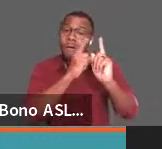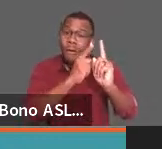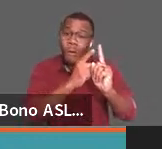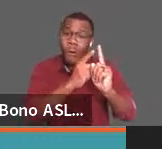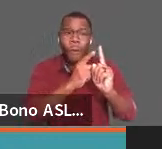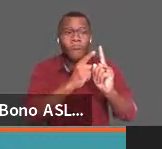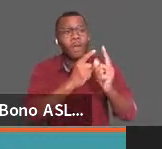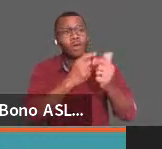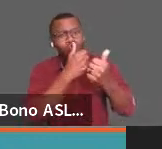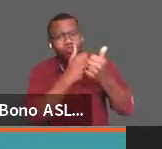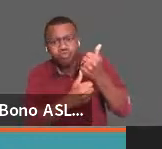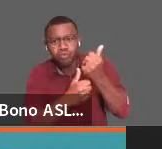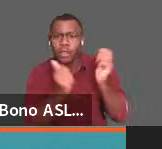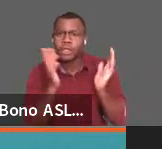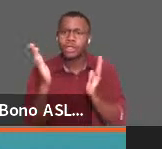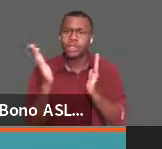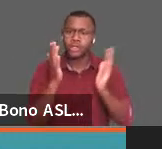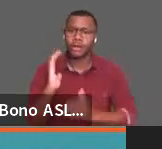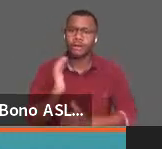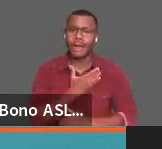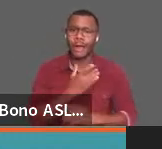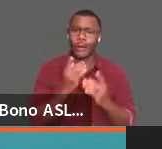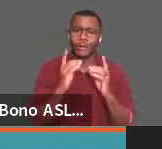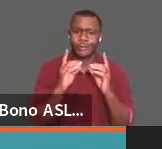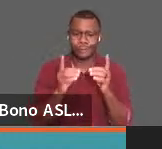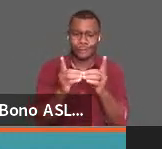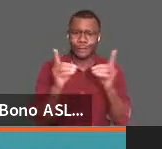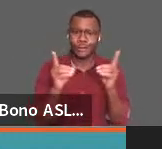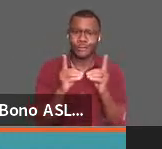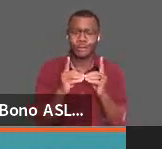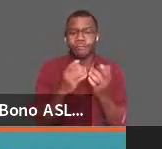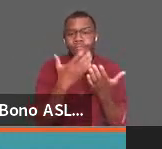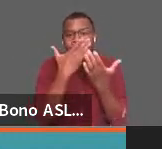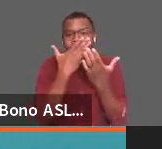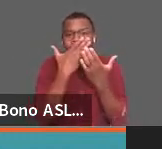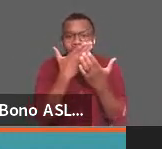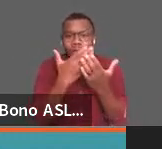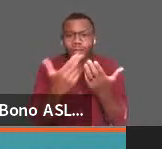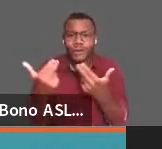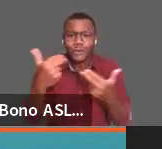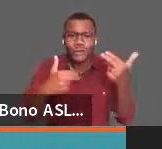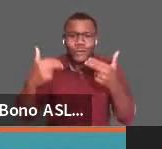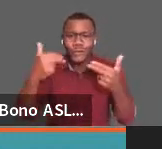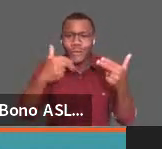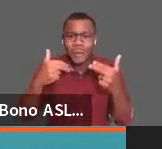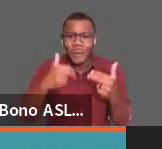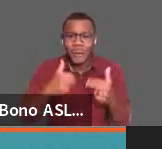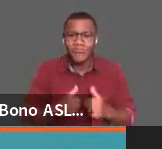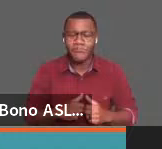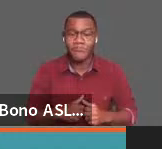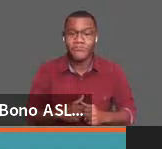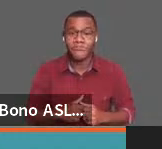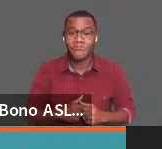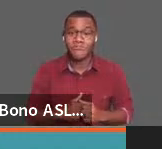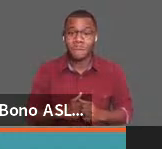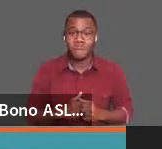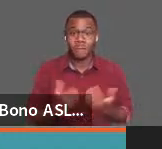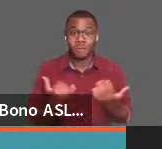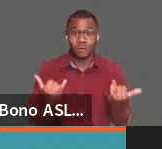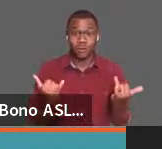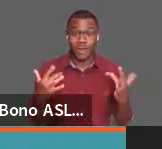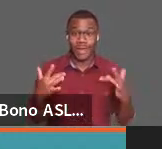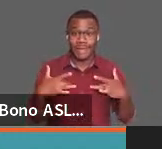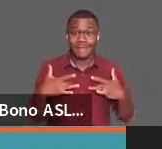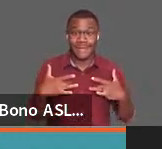to spend time with us today. Again, this event was brought to you and was put together by the